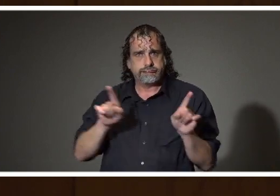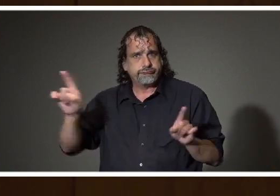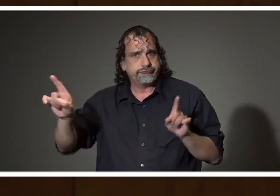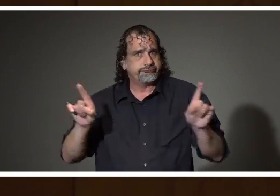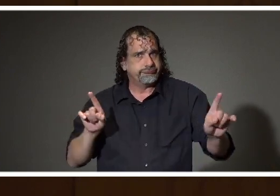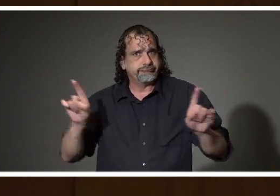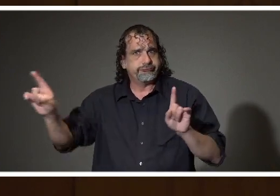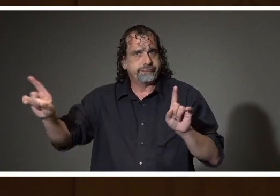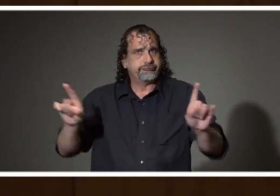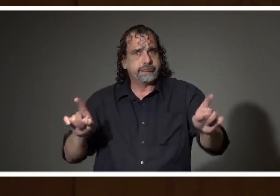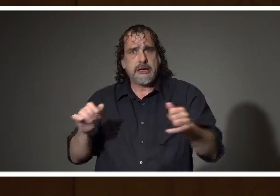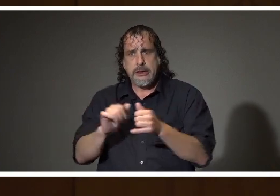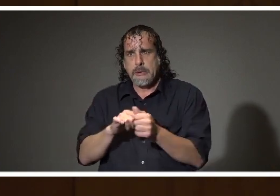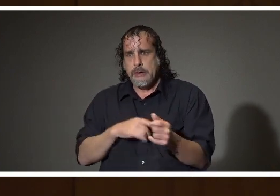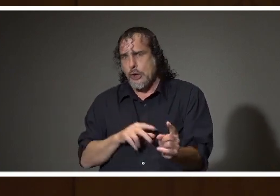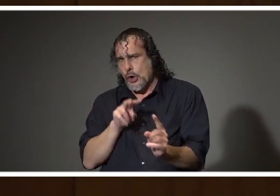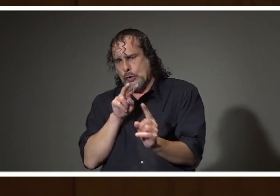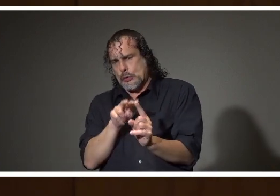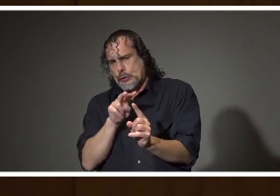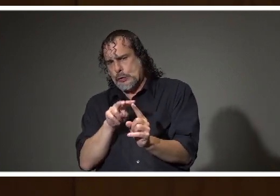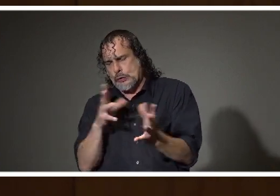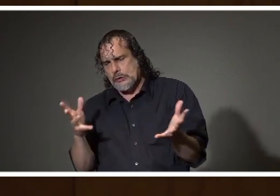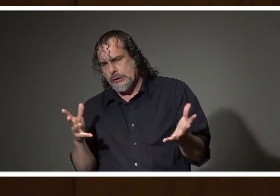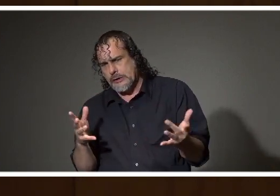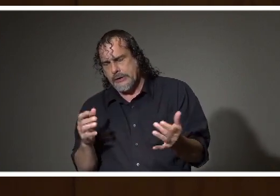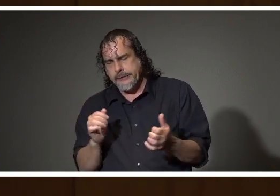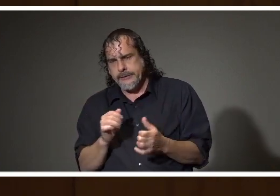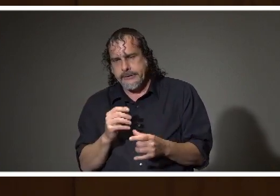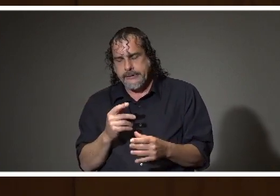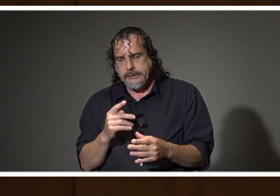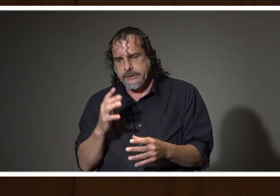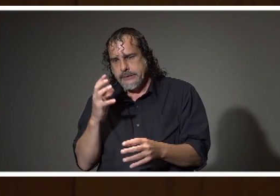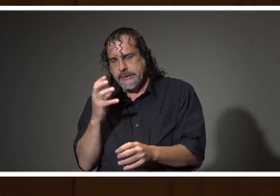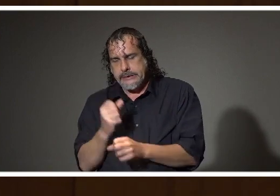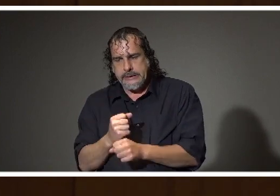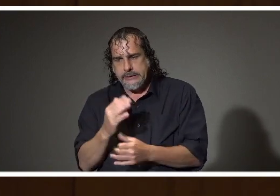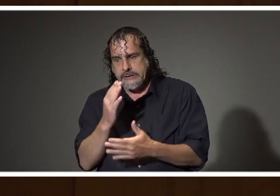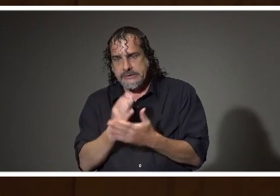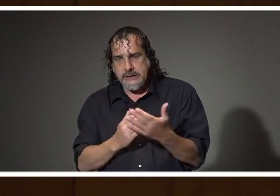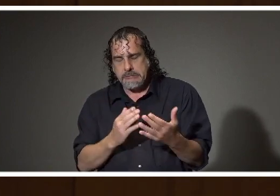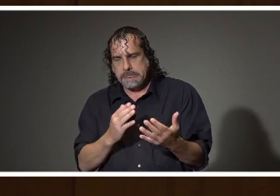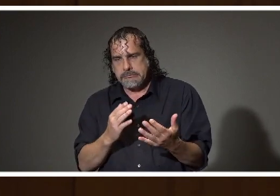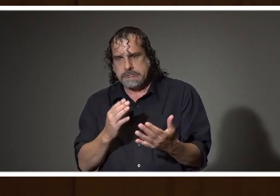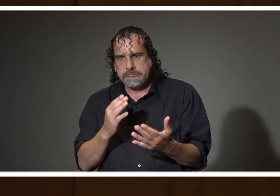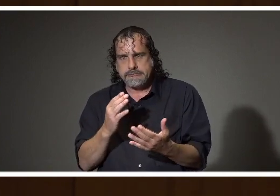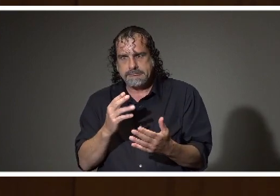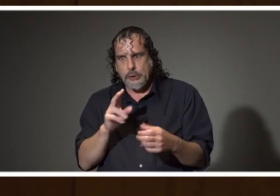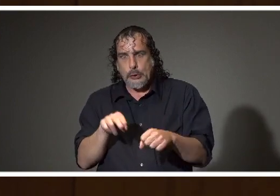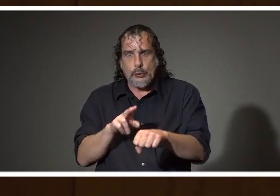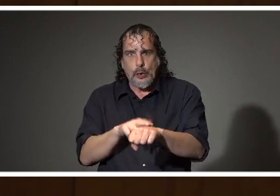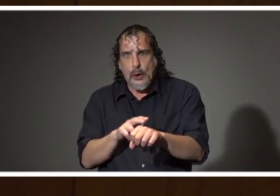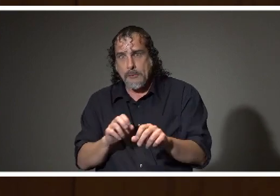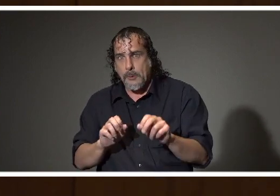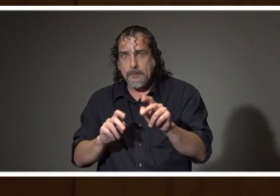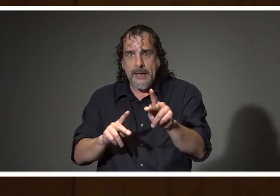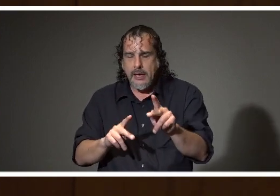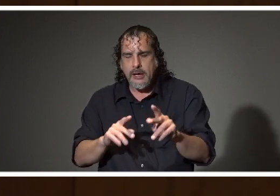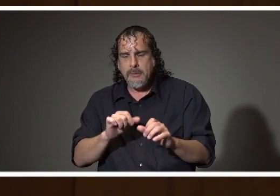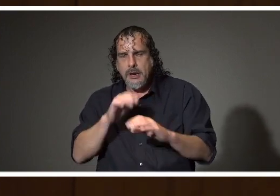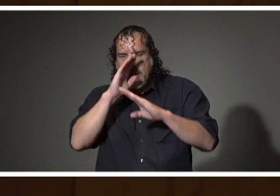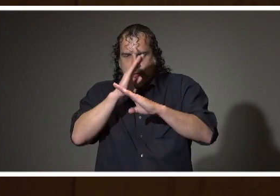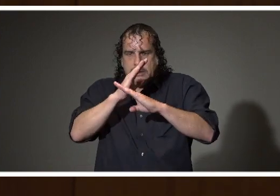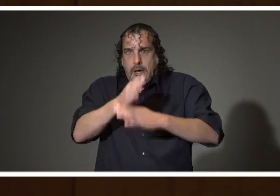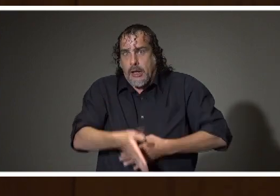and although we are looking to try to grasp some sense of additional normalcy, we just really don't need to let our guard down.